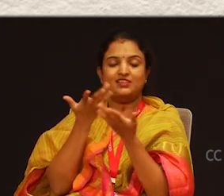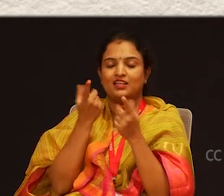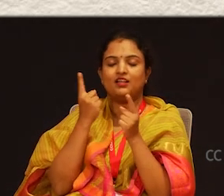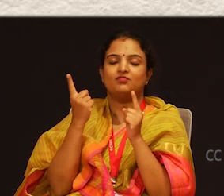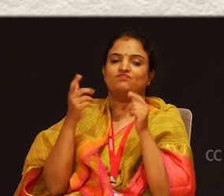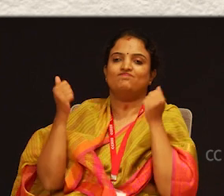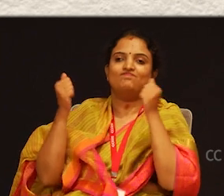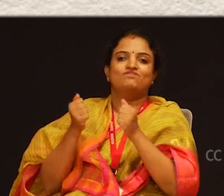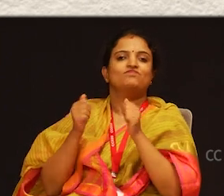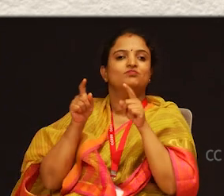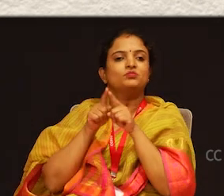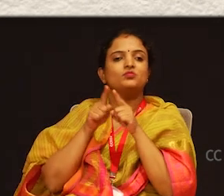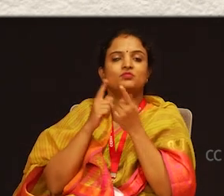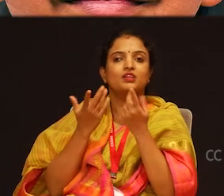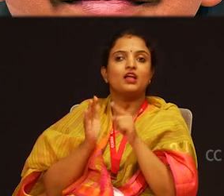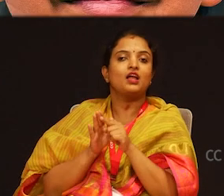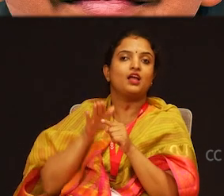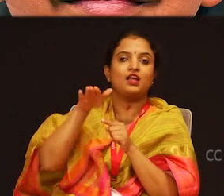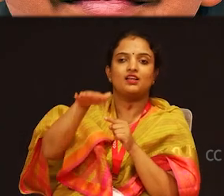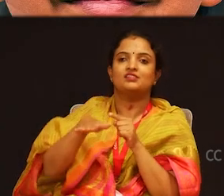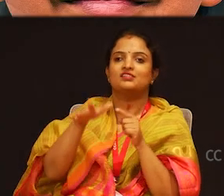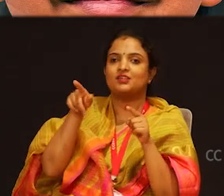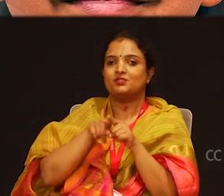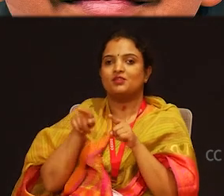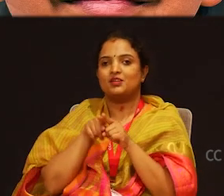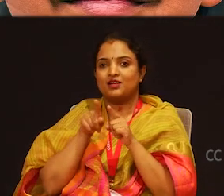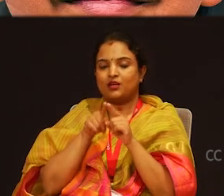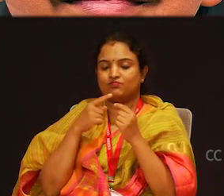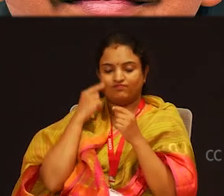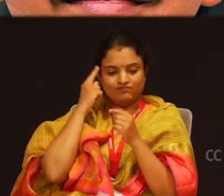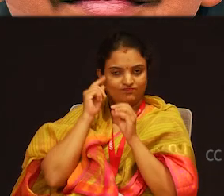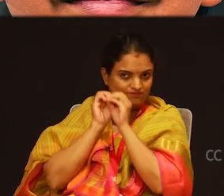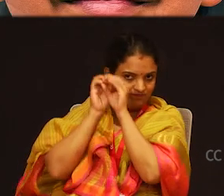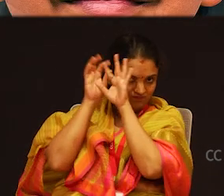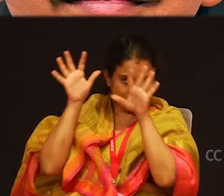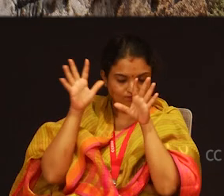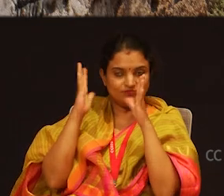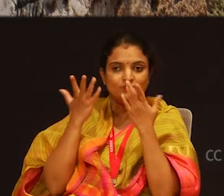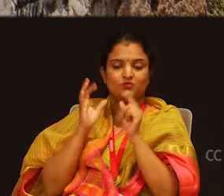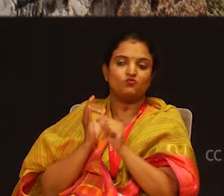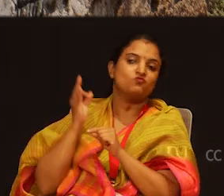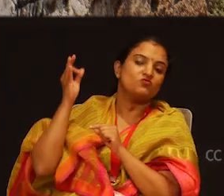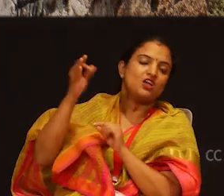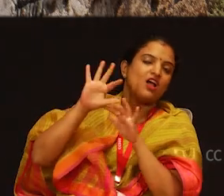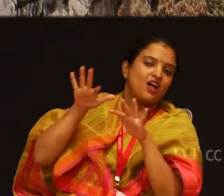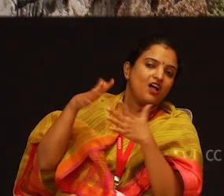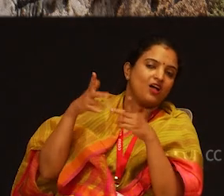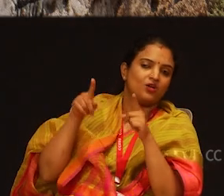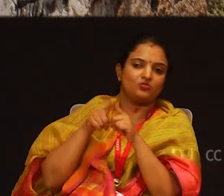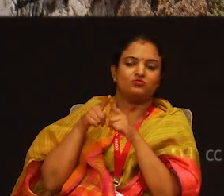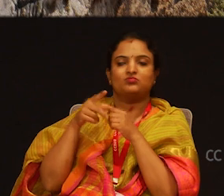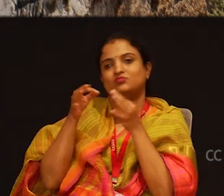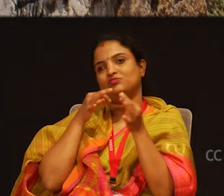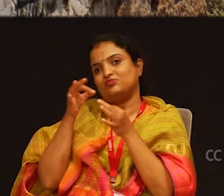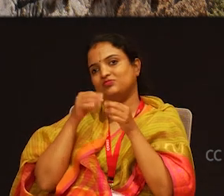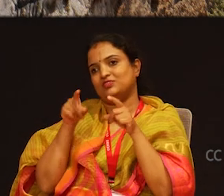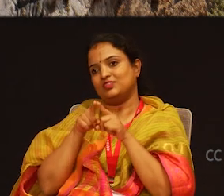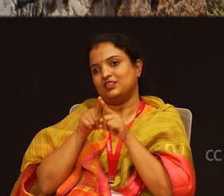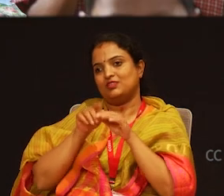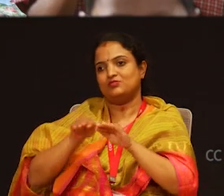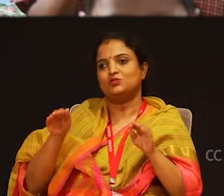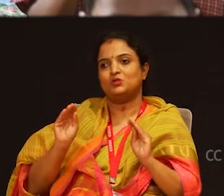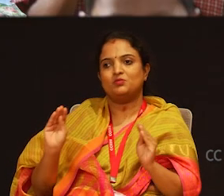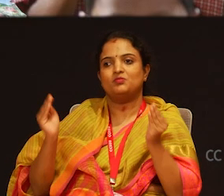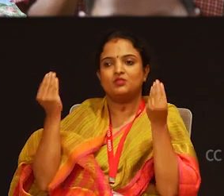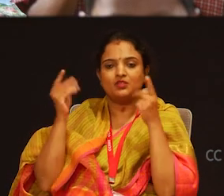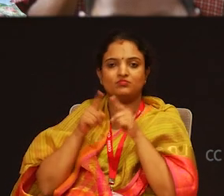attendance. It's a step towards a brighter, more inclusive future for all students. We